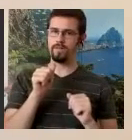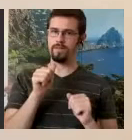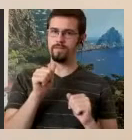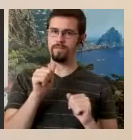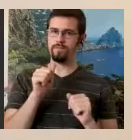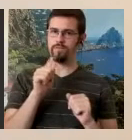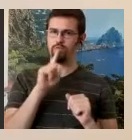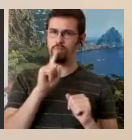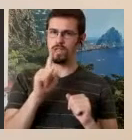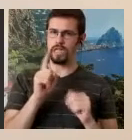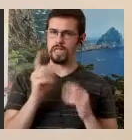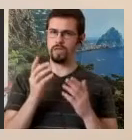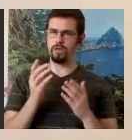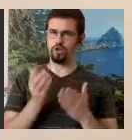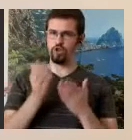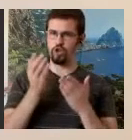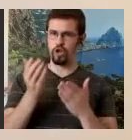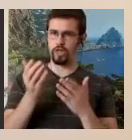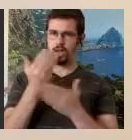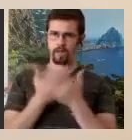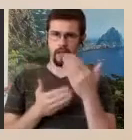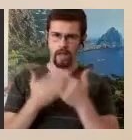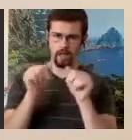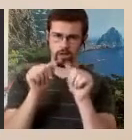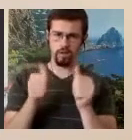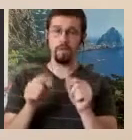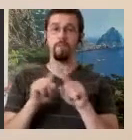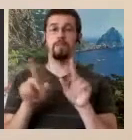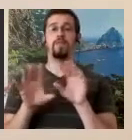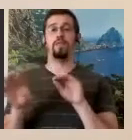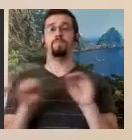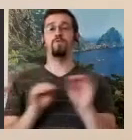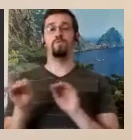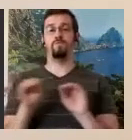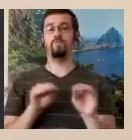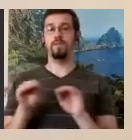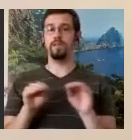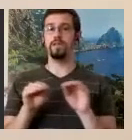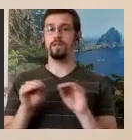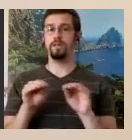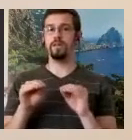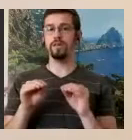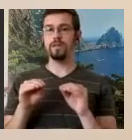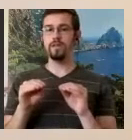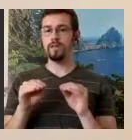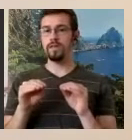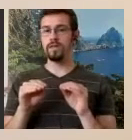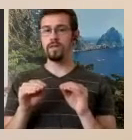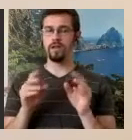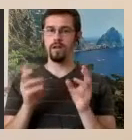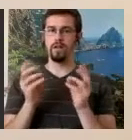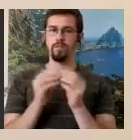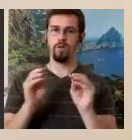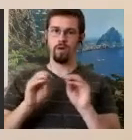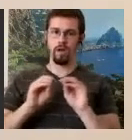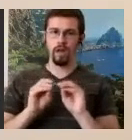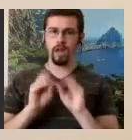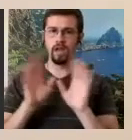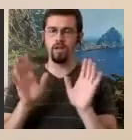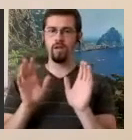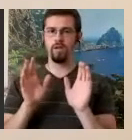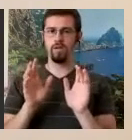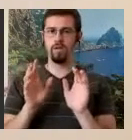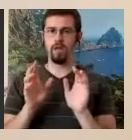from the analysis, but the movement glyphs were reduced drastically. So there were much fewer symbols for much fewer